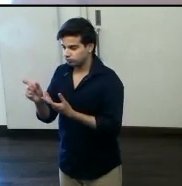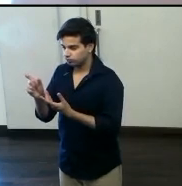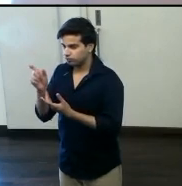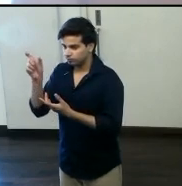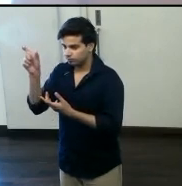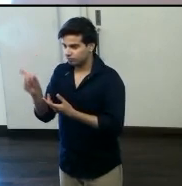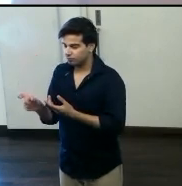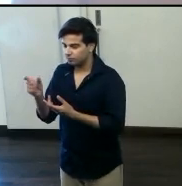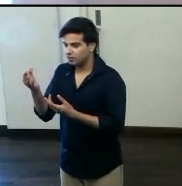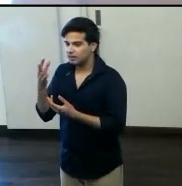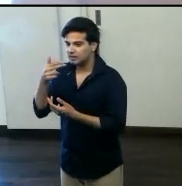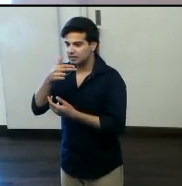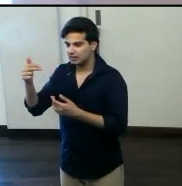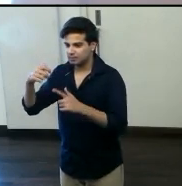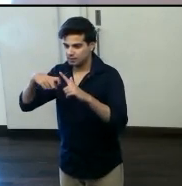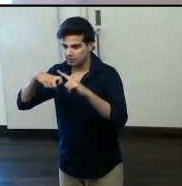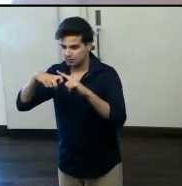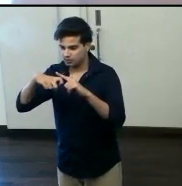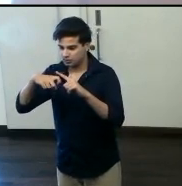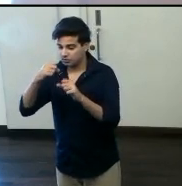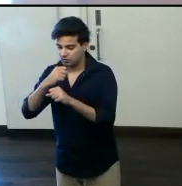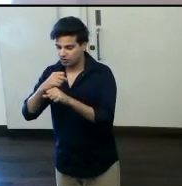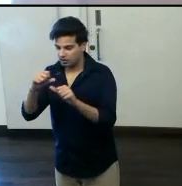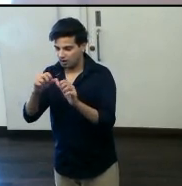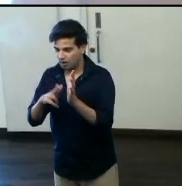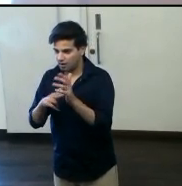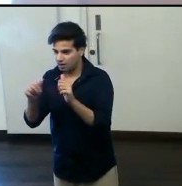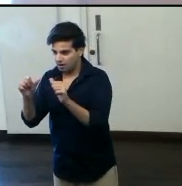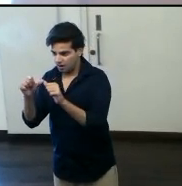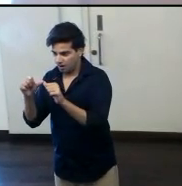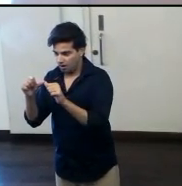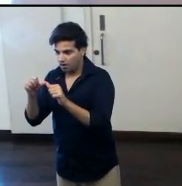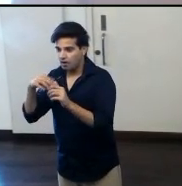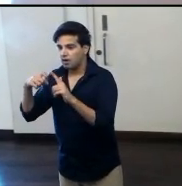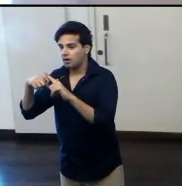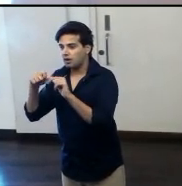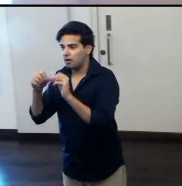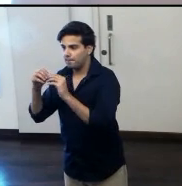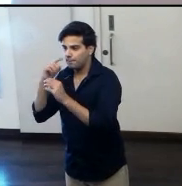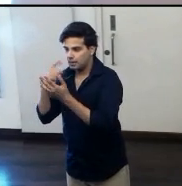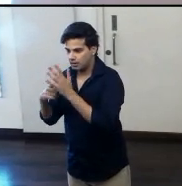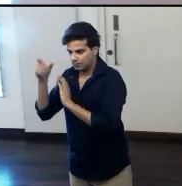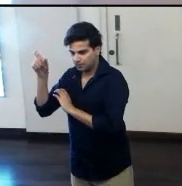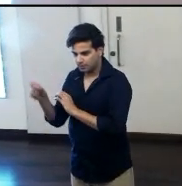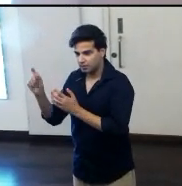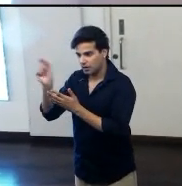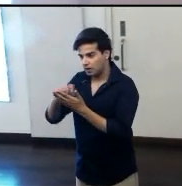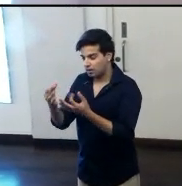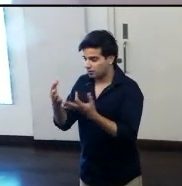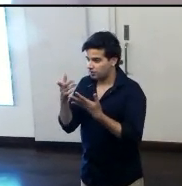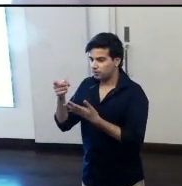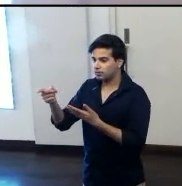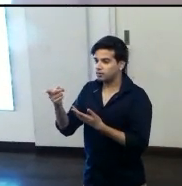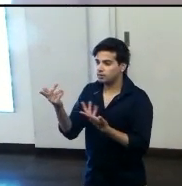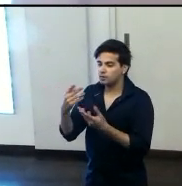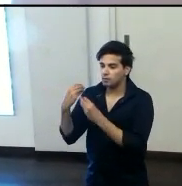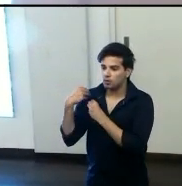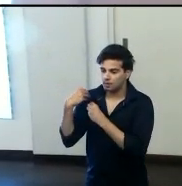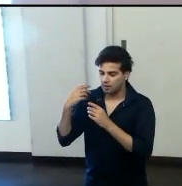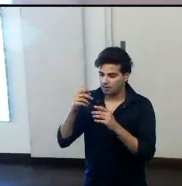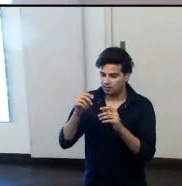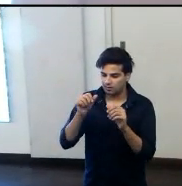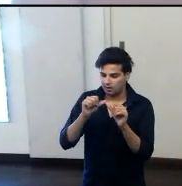called Janna Kavi. Janna Kavi was commissioned to write Yashodhara Charite,